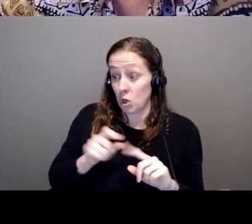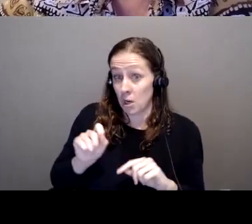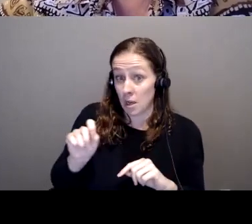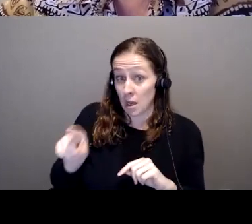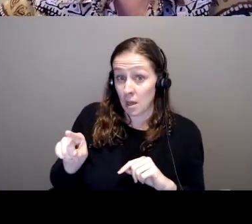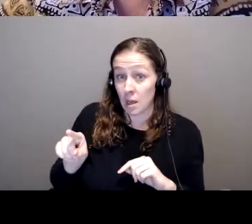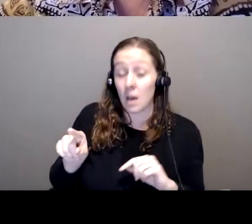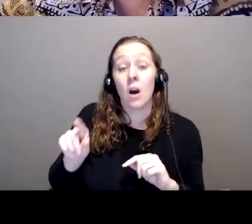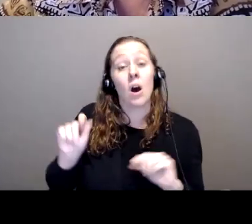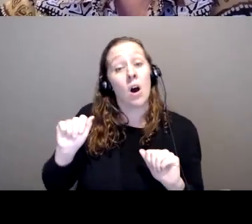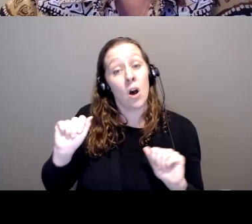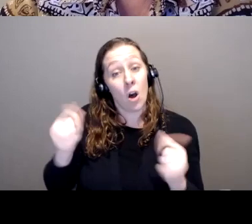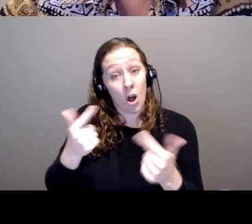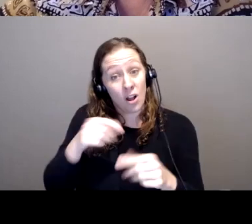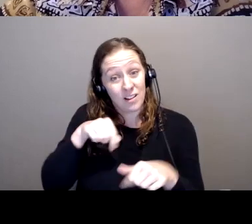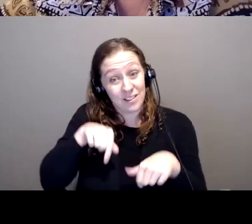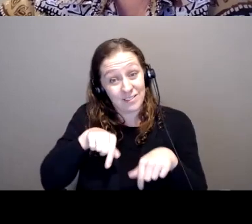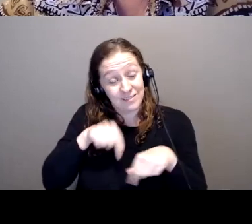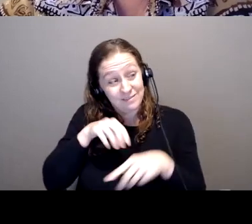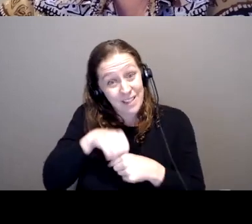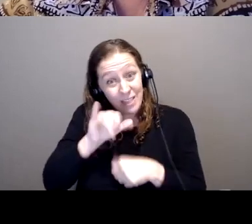by all in the process.